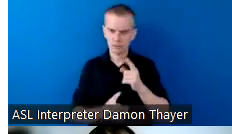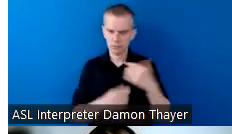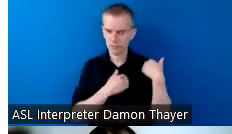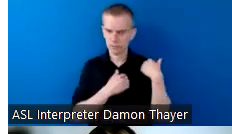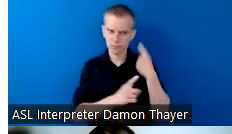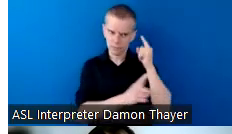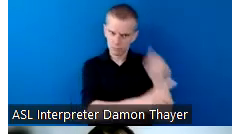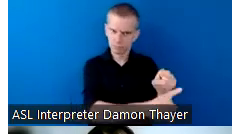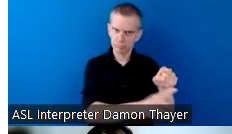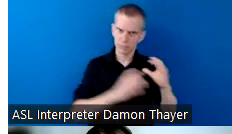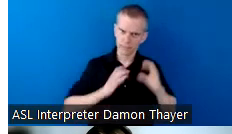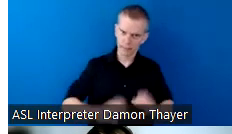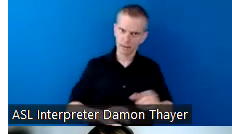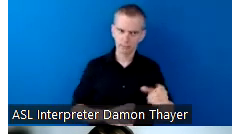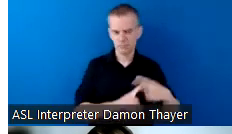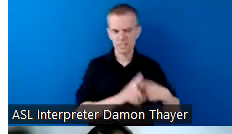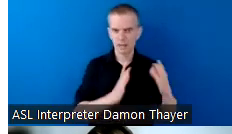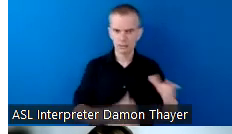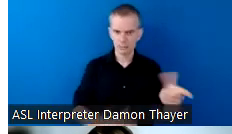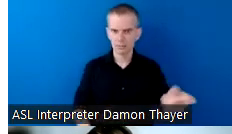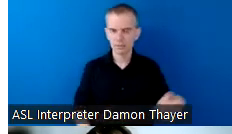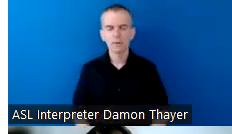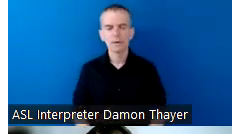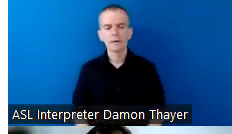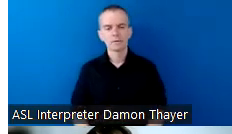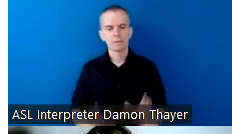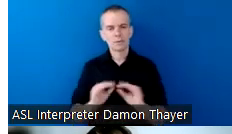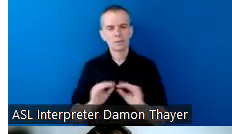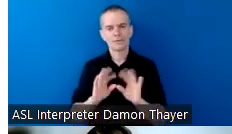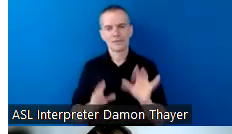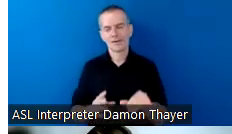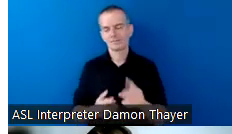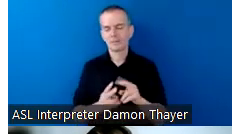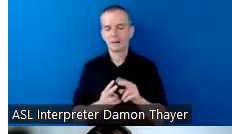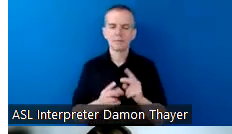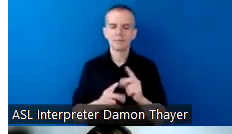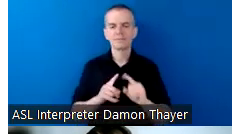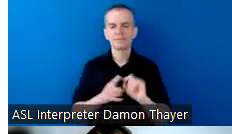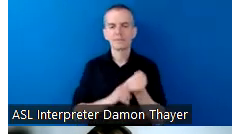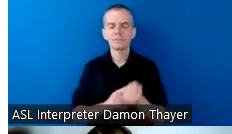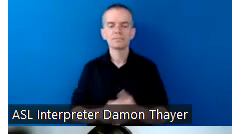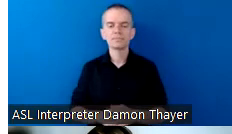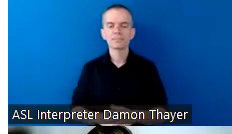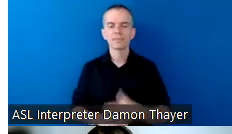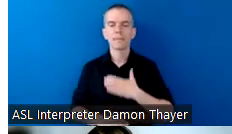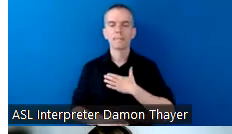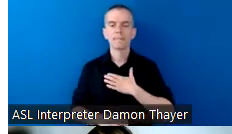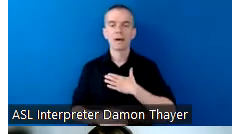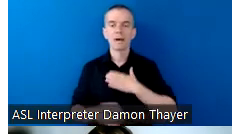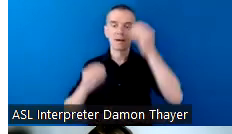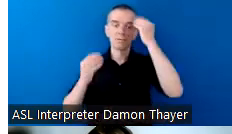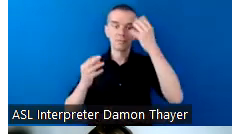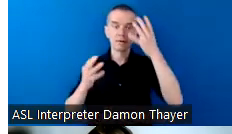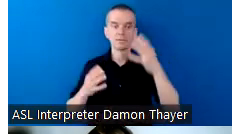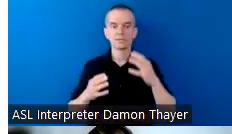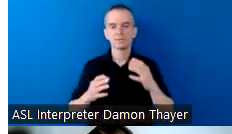falls back to the tenant. So just wanted to go over a couple of different scenarios, and my information will be